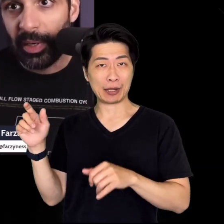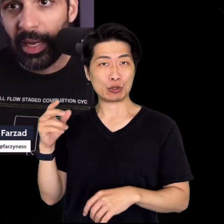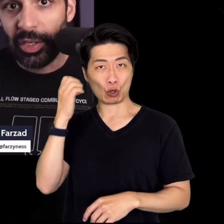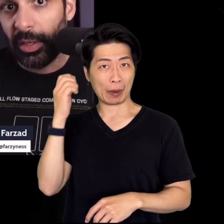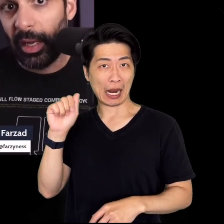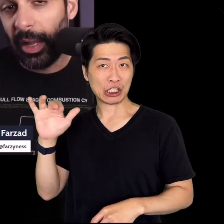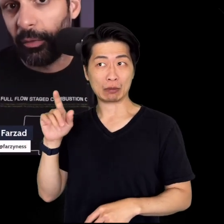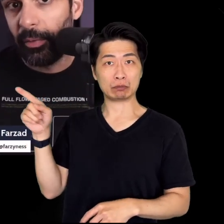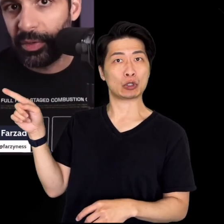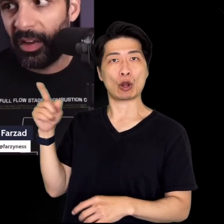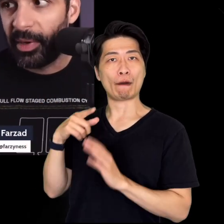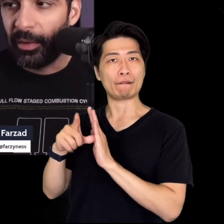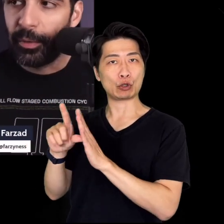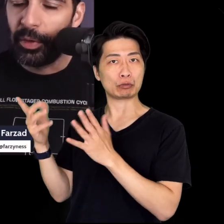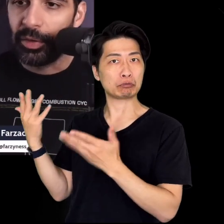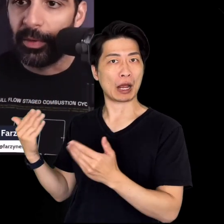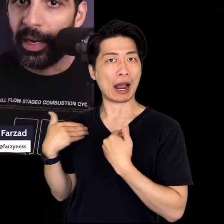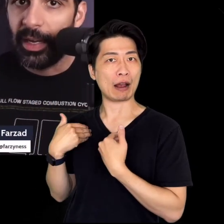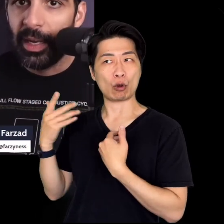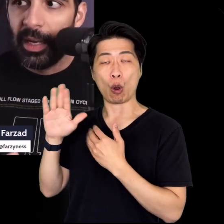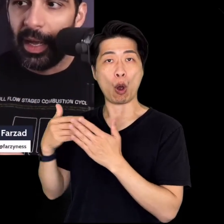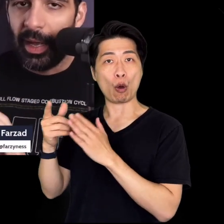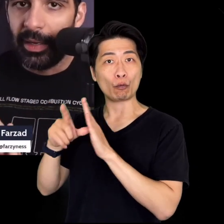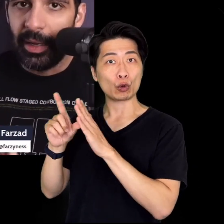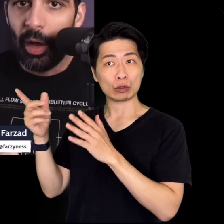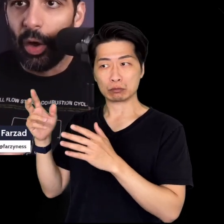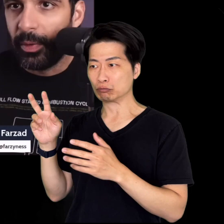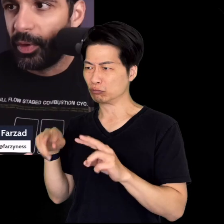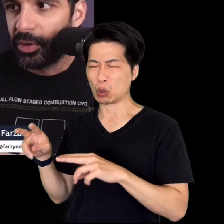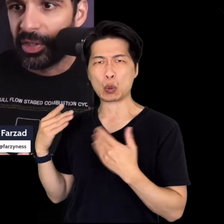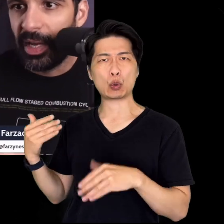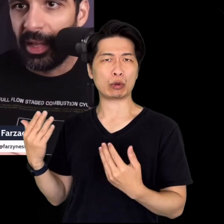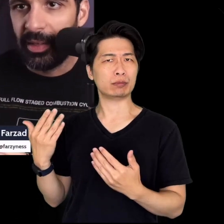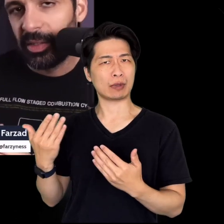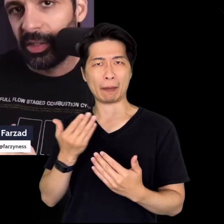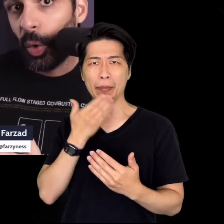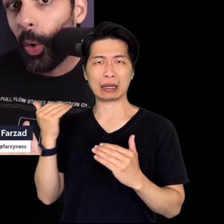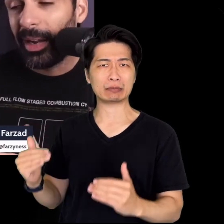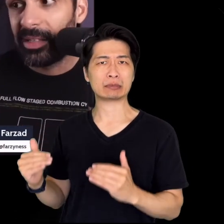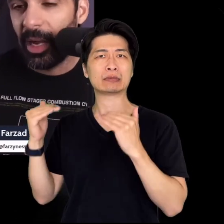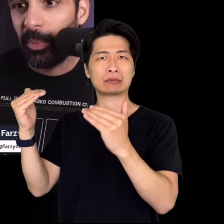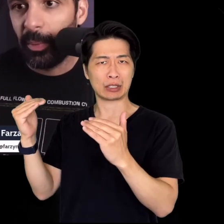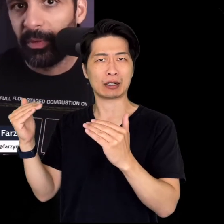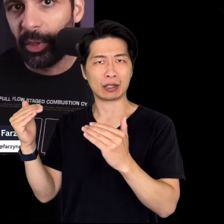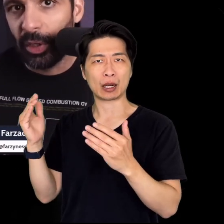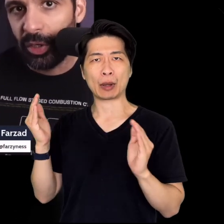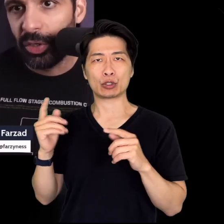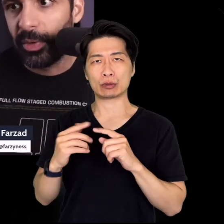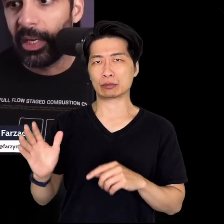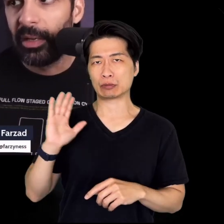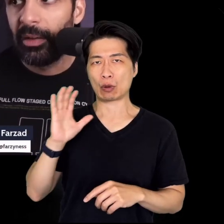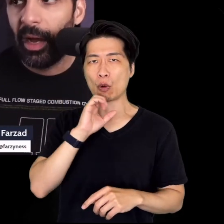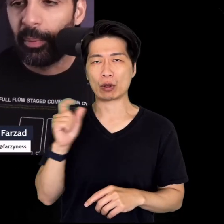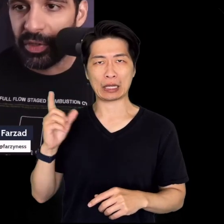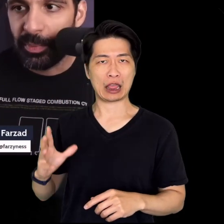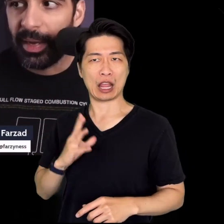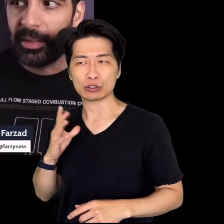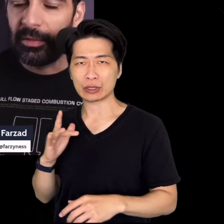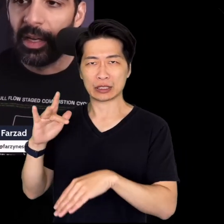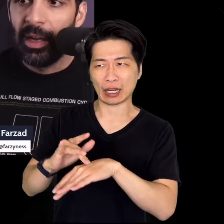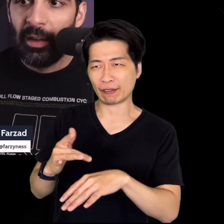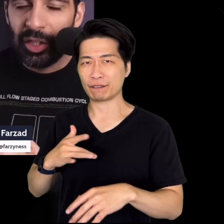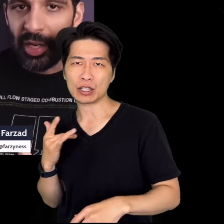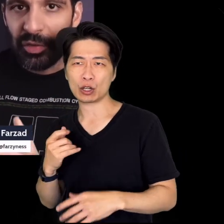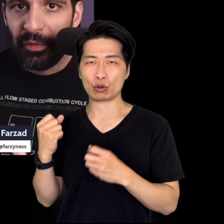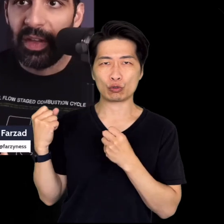in Europe and Asia, a lot of reviews have been out for those already. And all reviewers are saying that this is quite a step up from a luxury